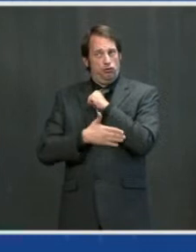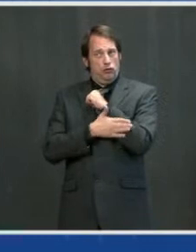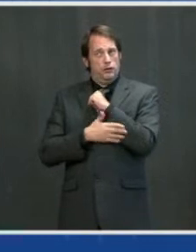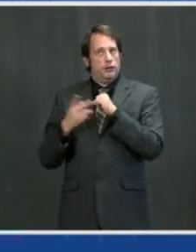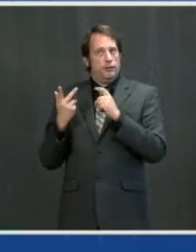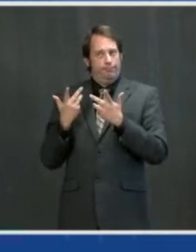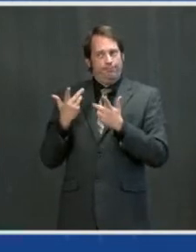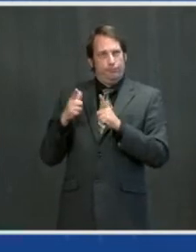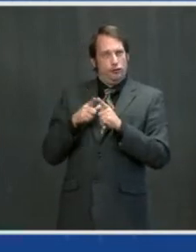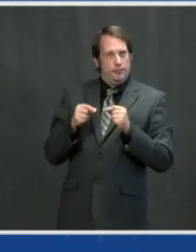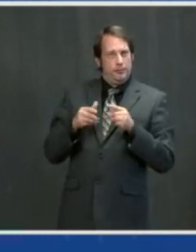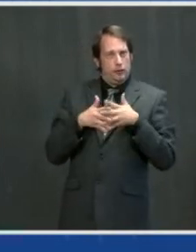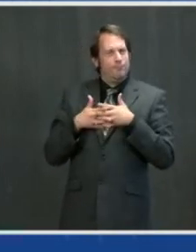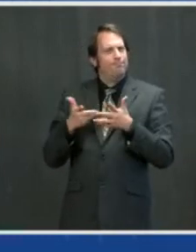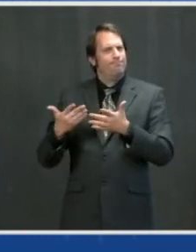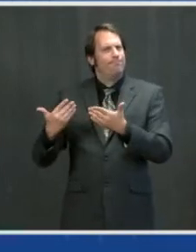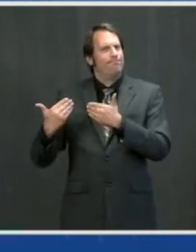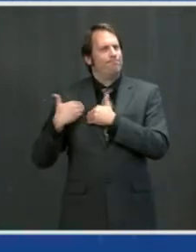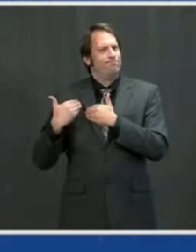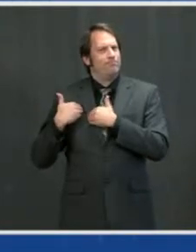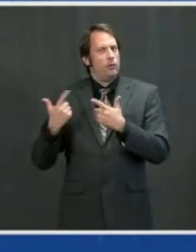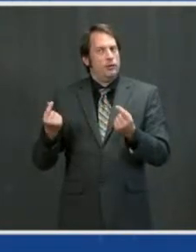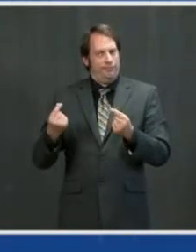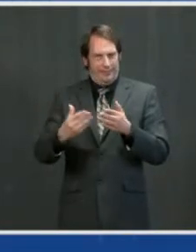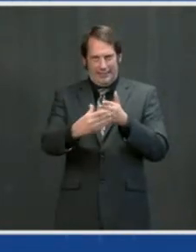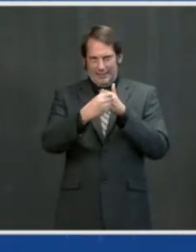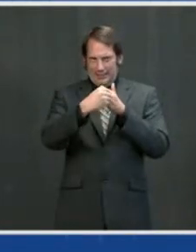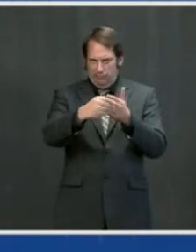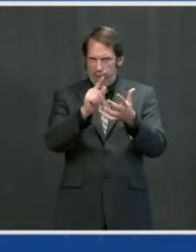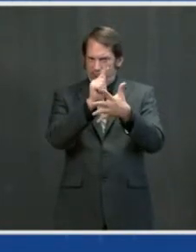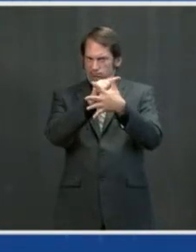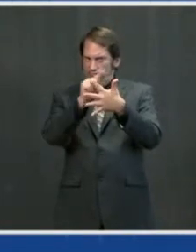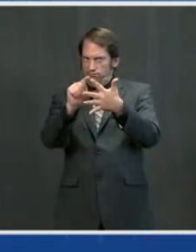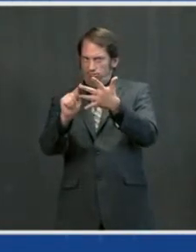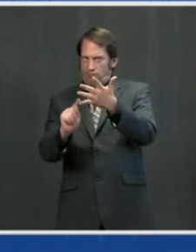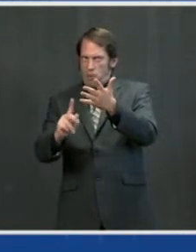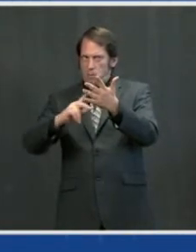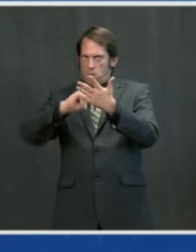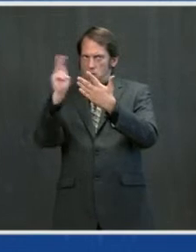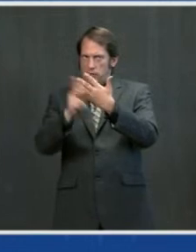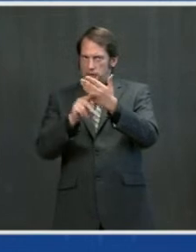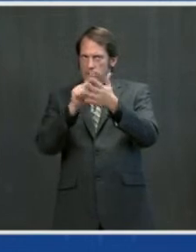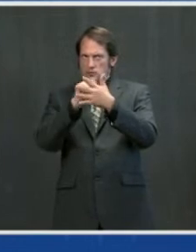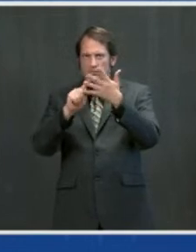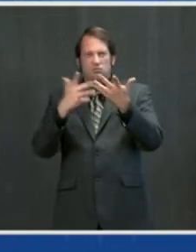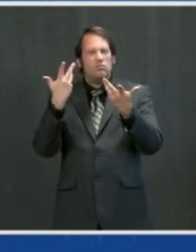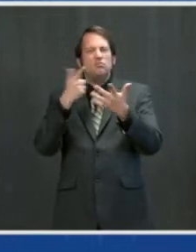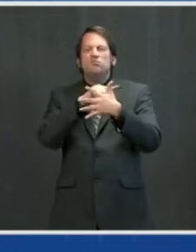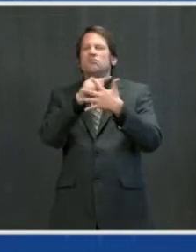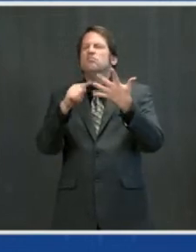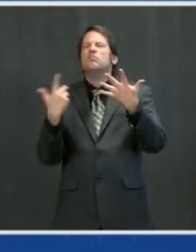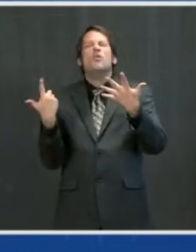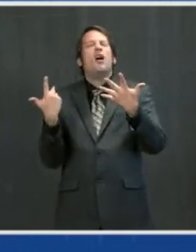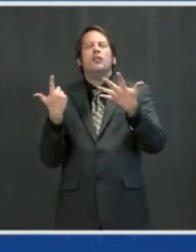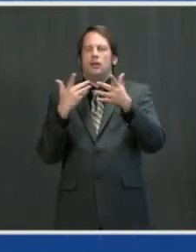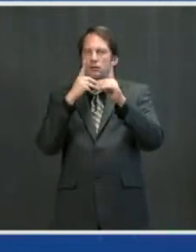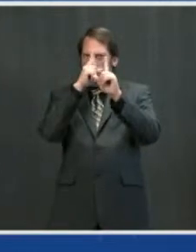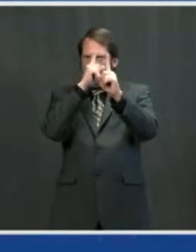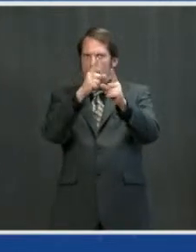lead multilateral initiatives toward the resolution of such issues. In this